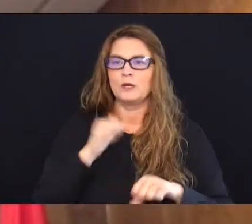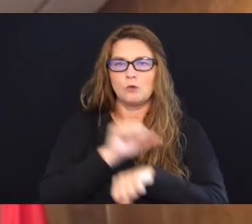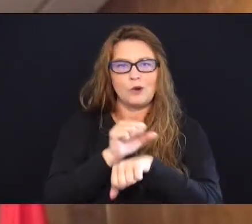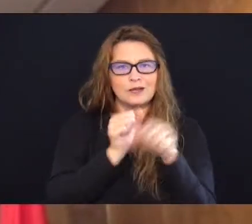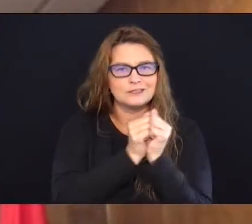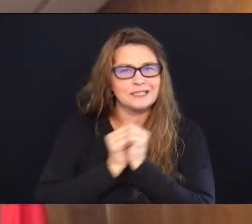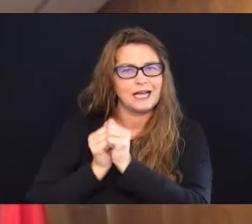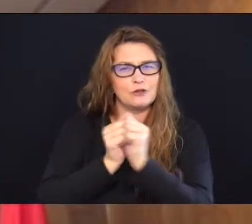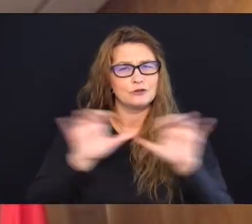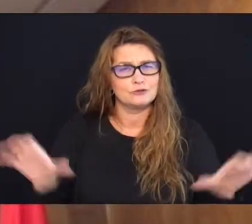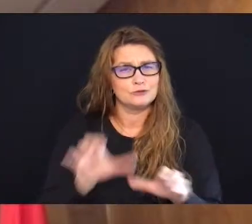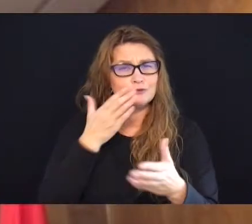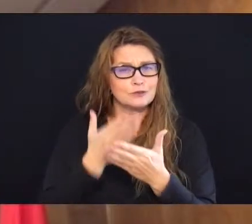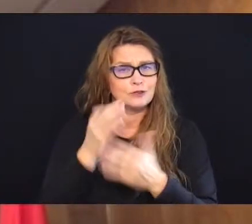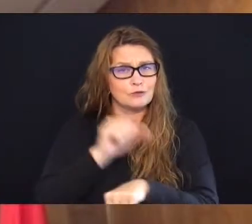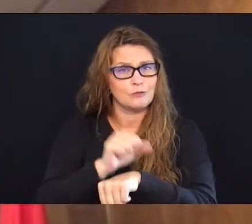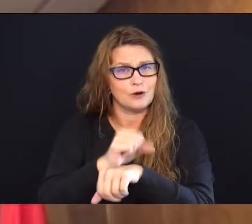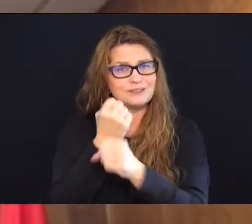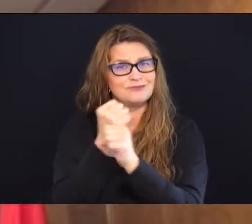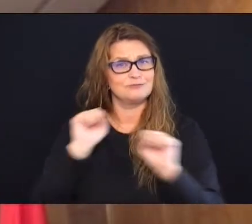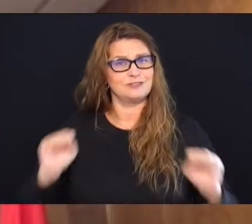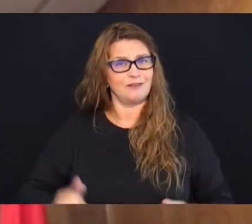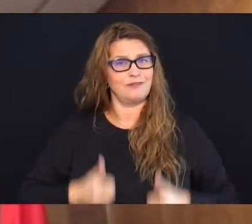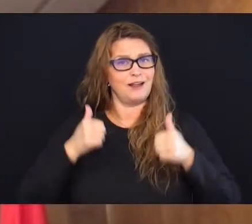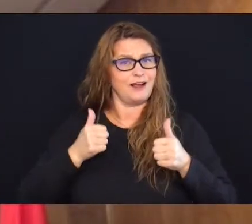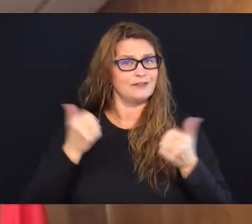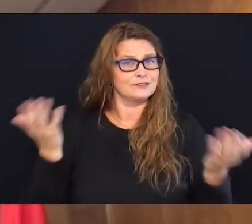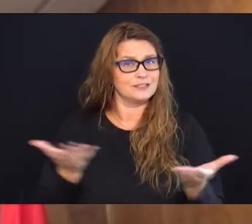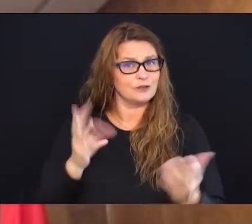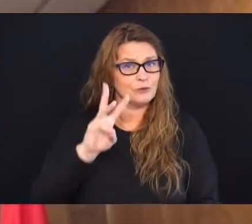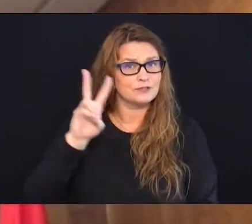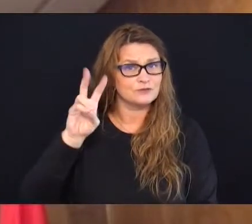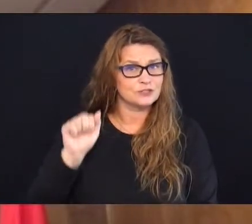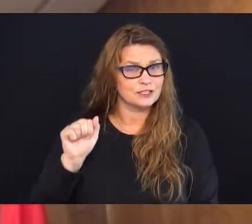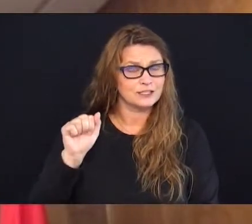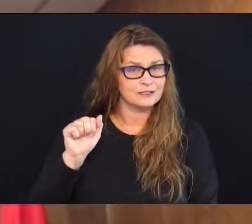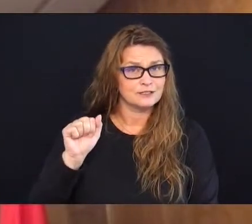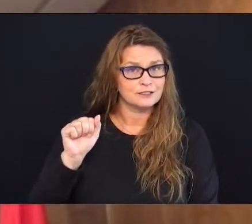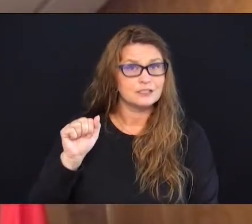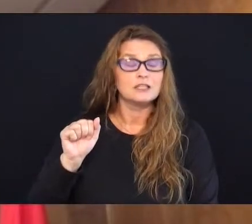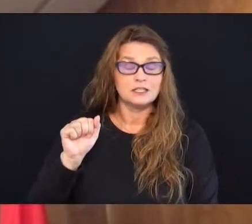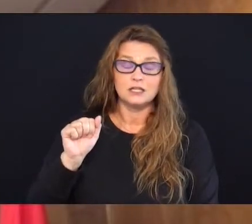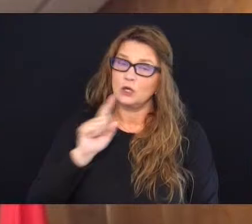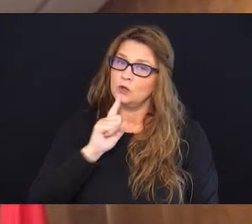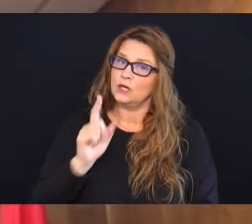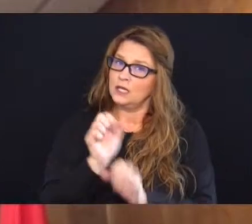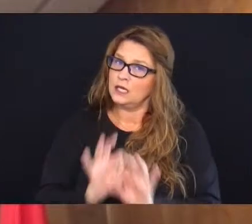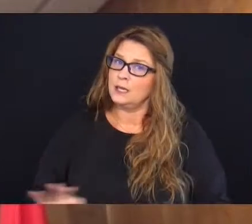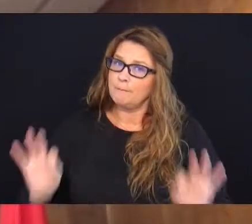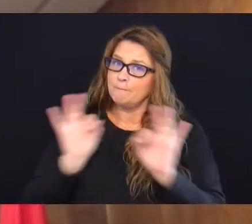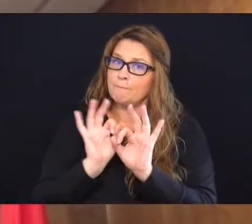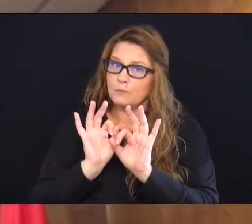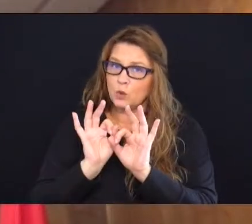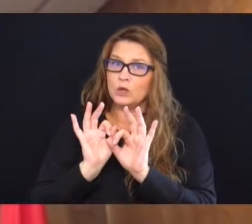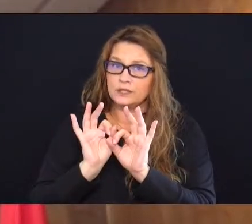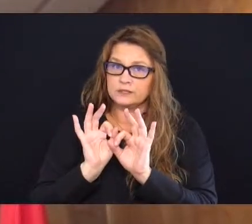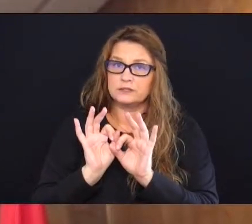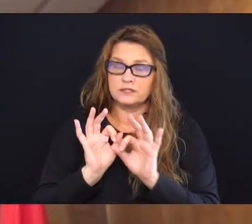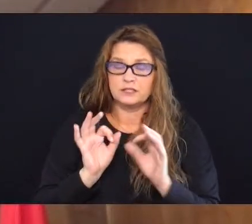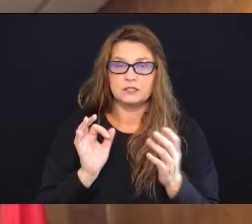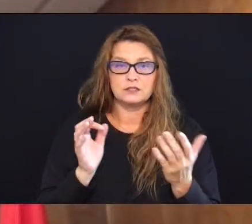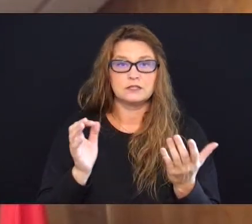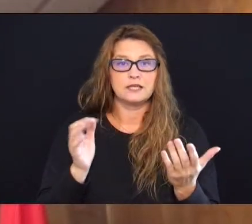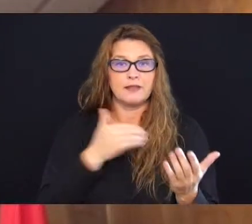help support and save lives in West Virginia. It's really important as we draw this thing down and as